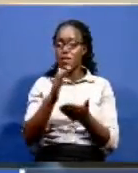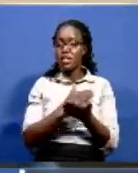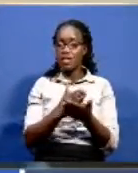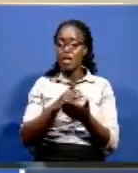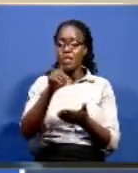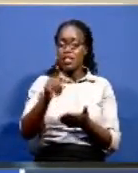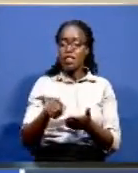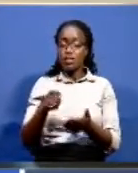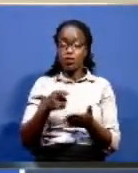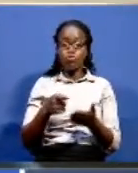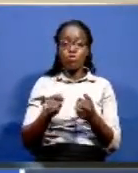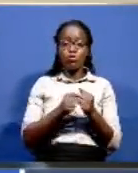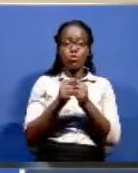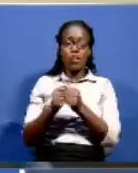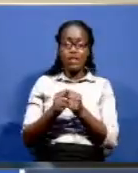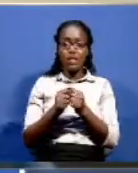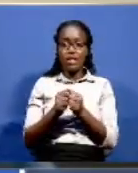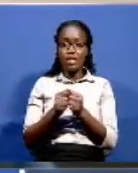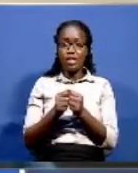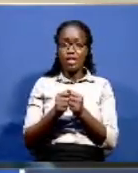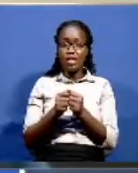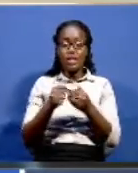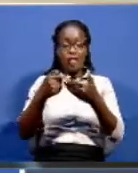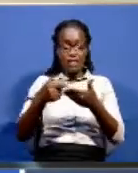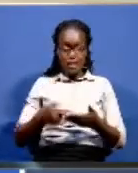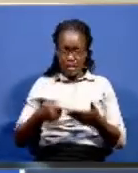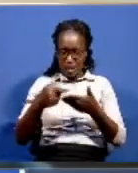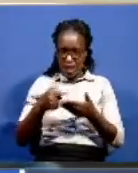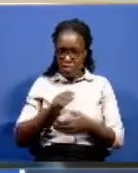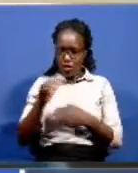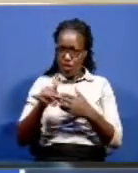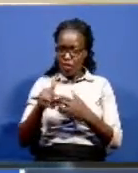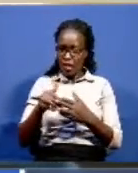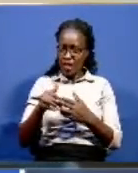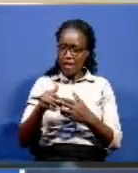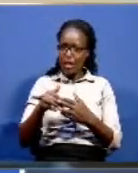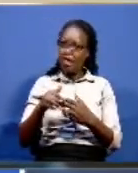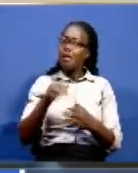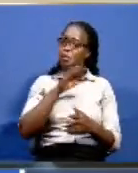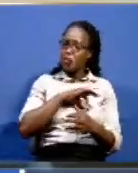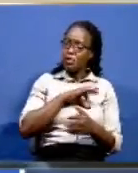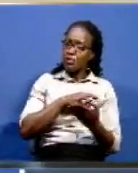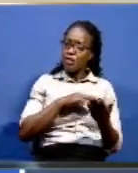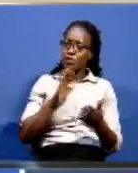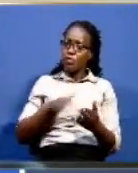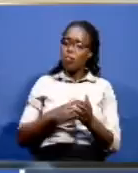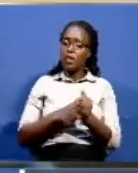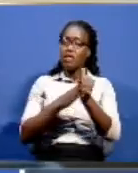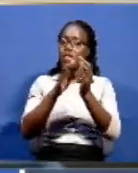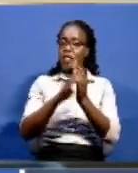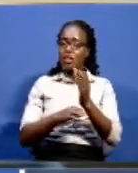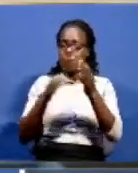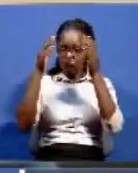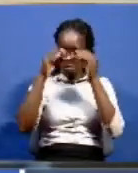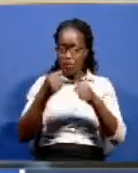together and find all the gains that we have made. May it be in women leadership and decision making, women in